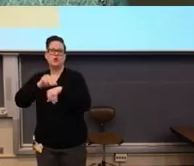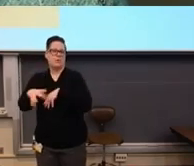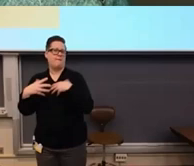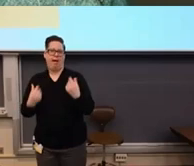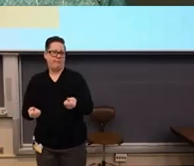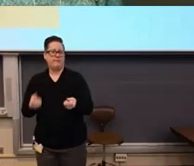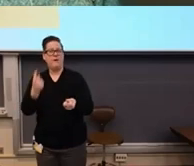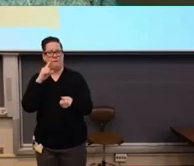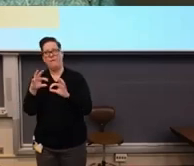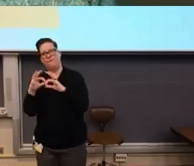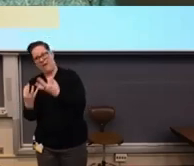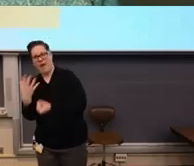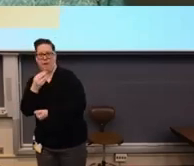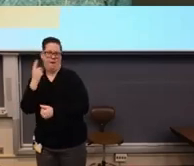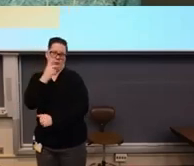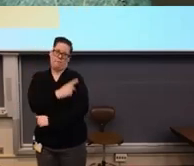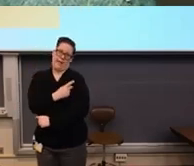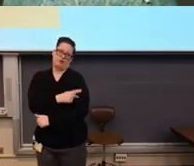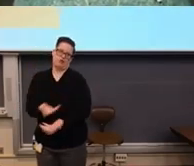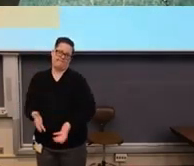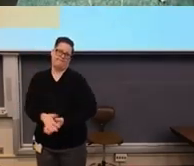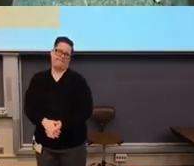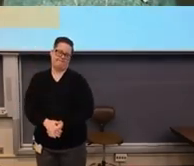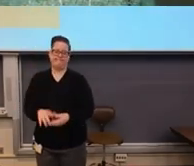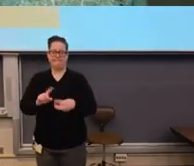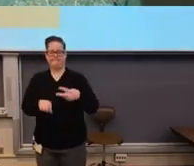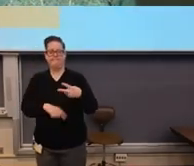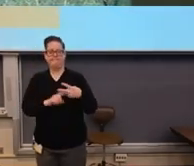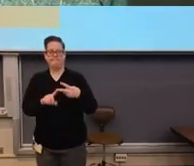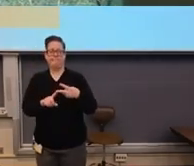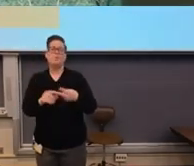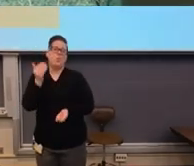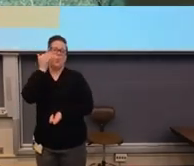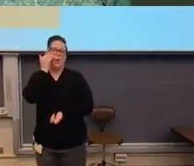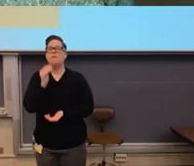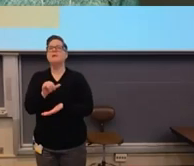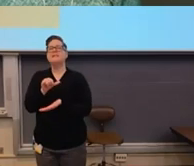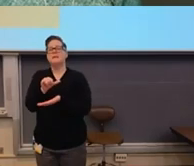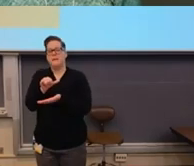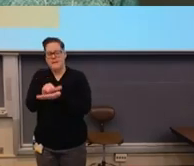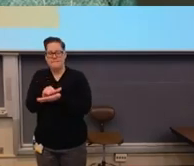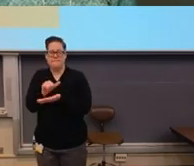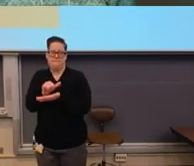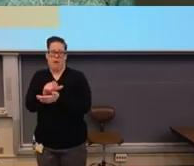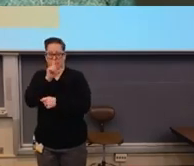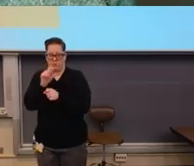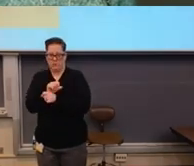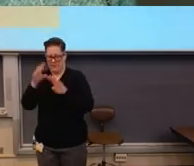for the person with dementia. We also know it's not possible to provide